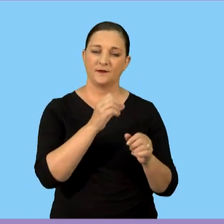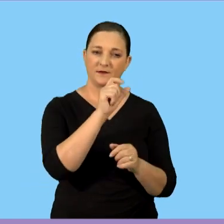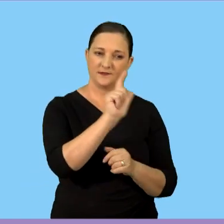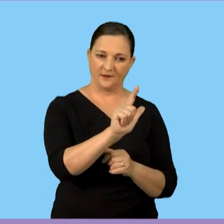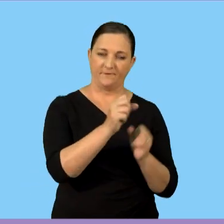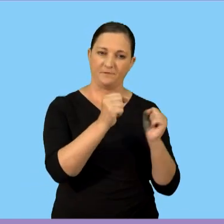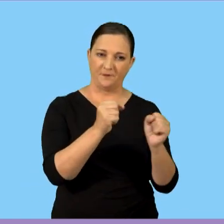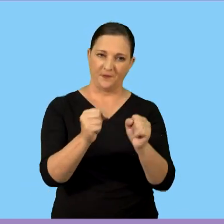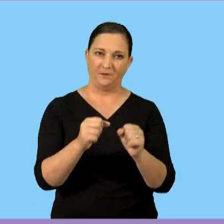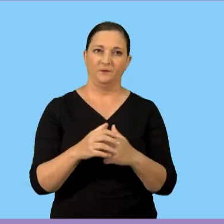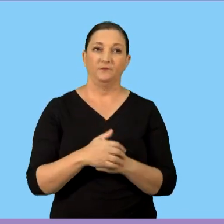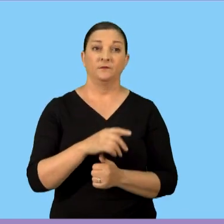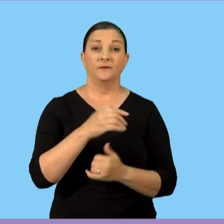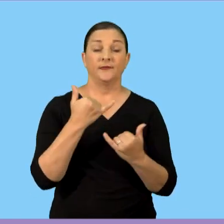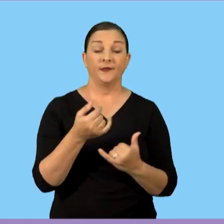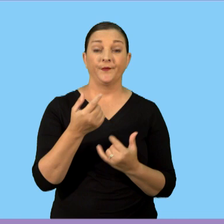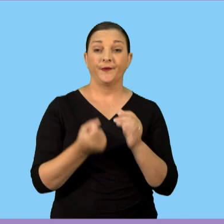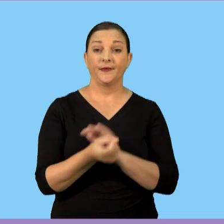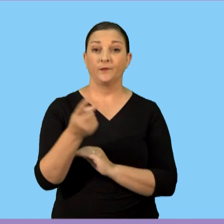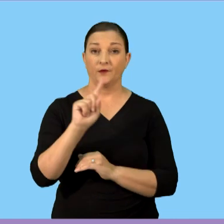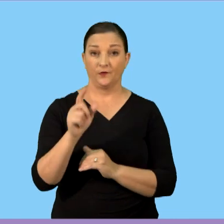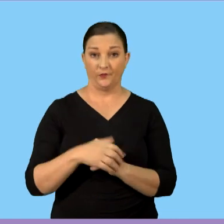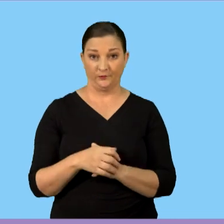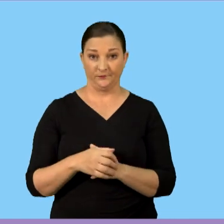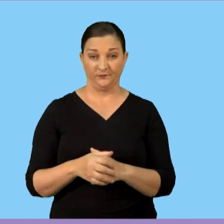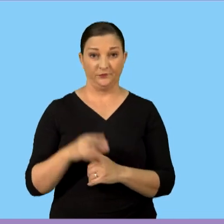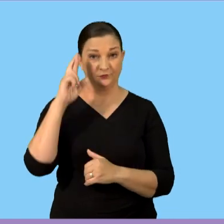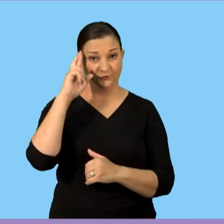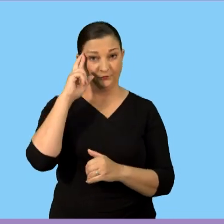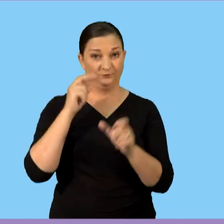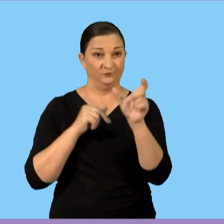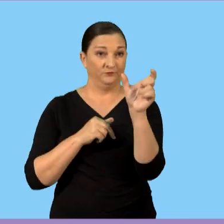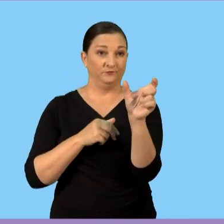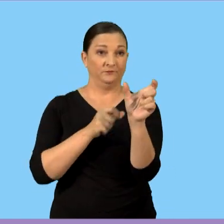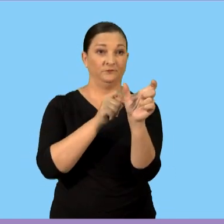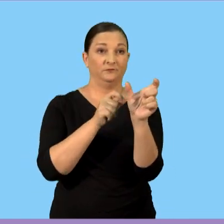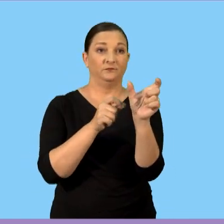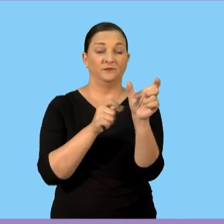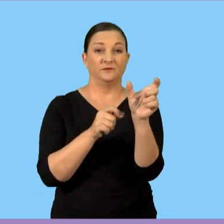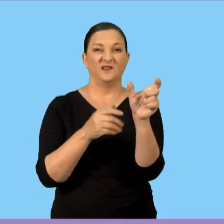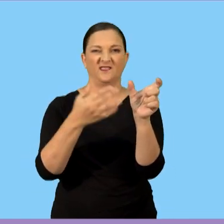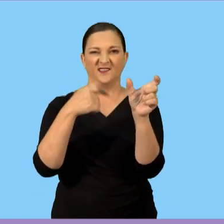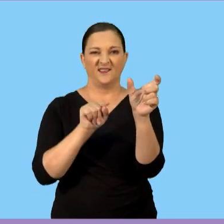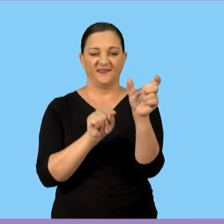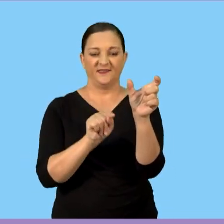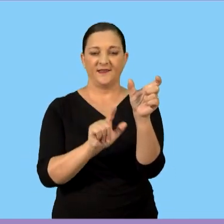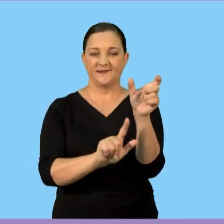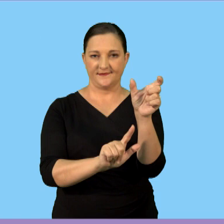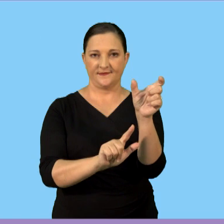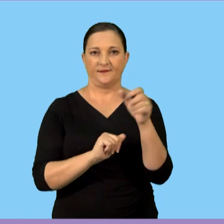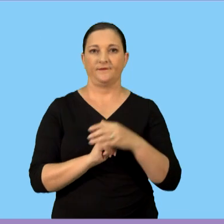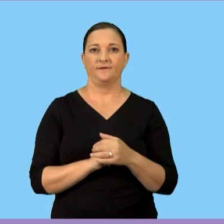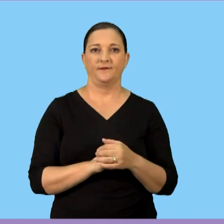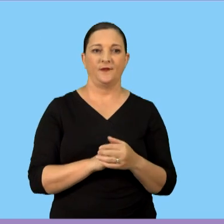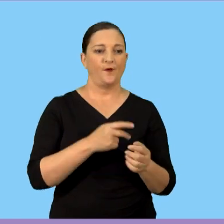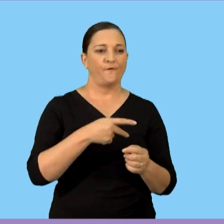a constant monomial. So what is going to happen here? Remember that denominator 7, or the